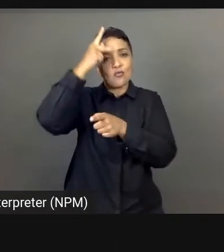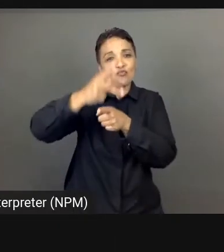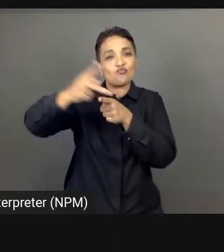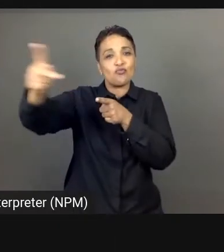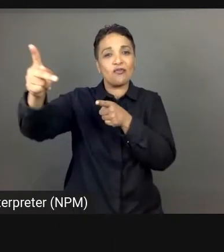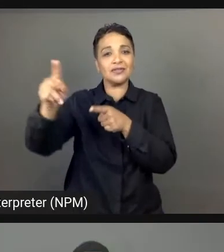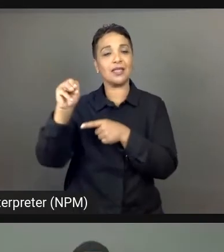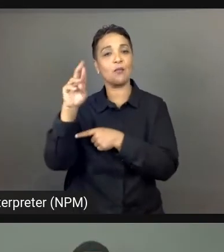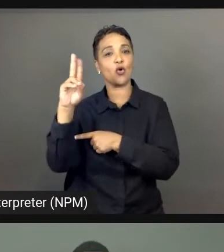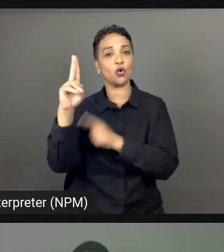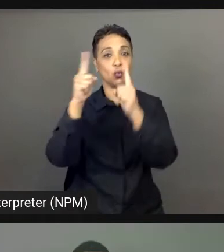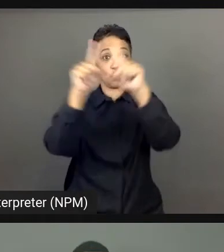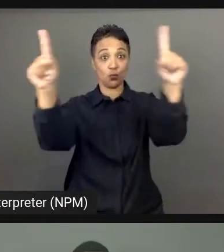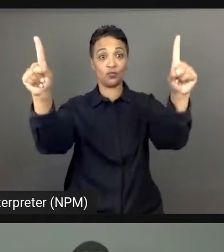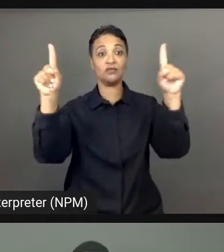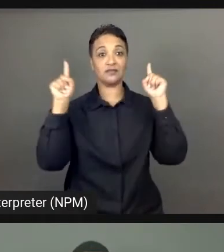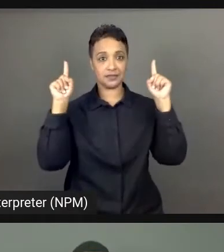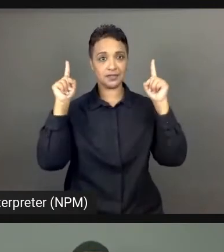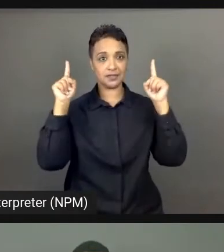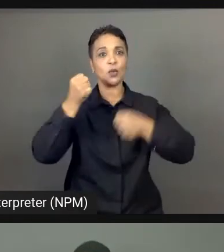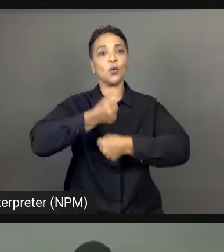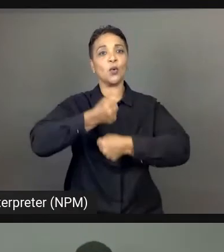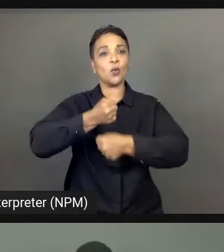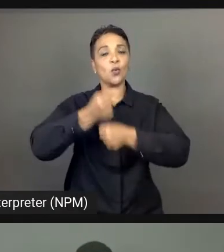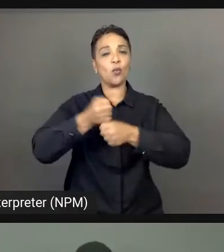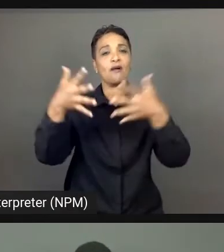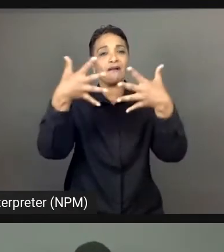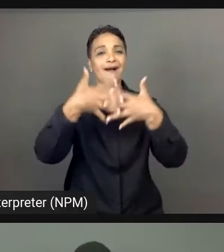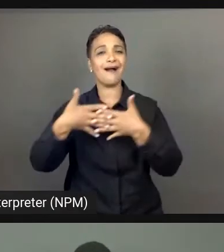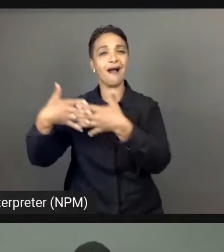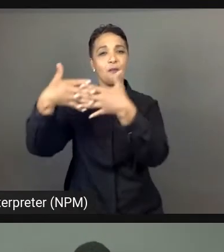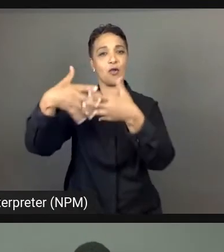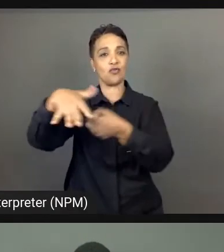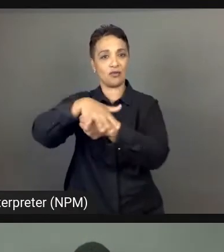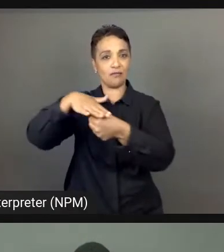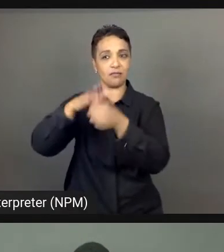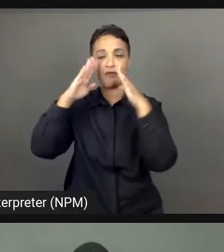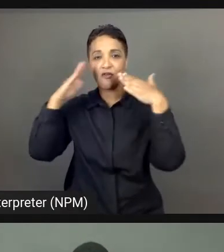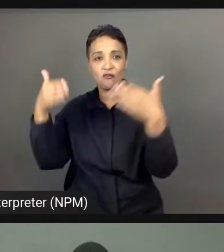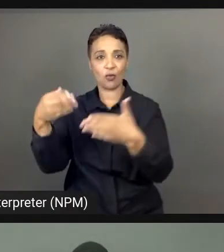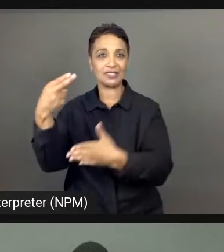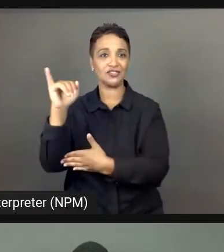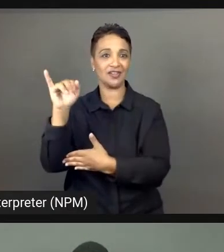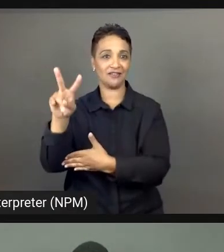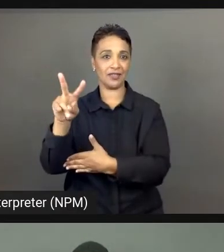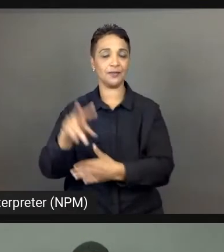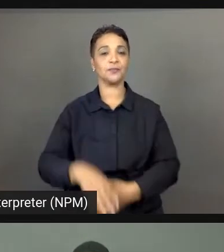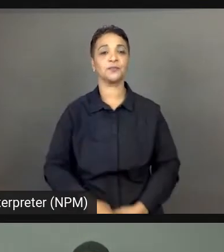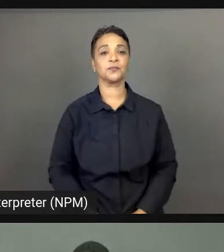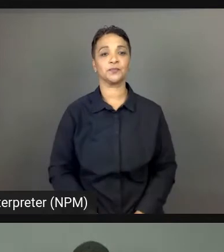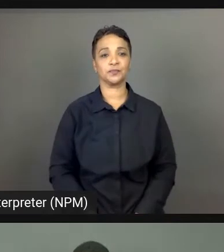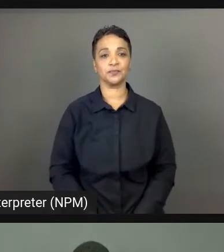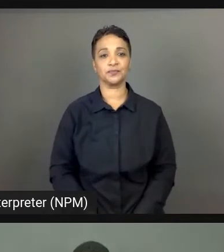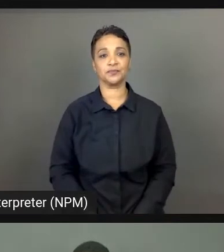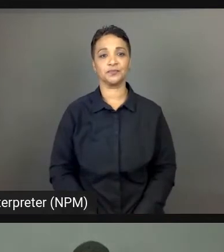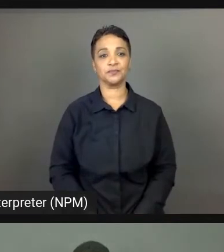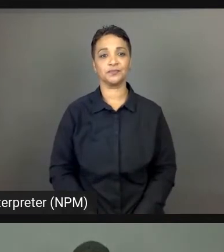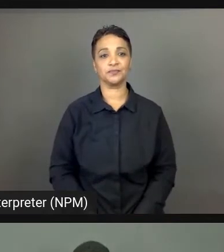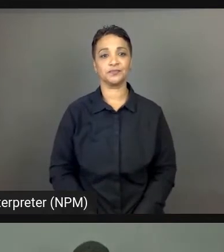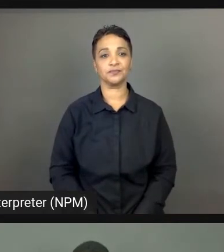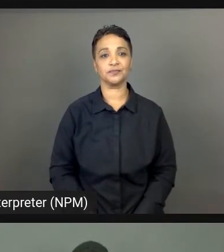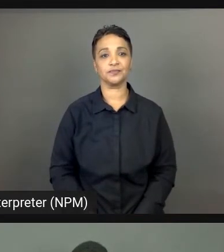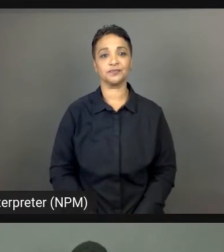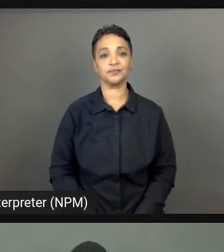University who has worked in the US domestic settings in HIV starting in 1992 and in global HIV efforts